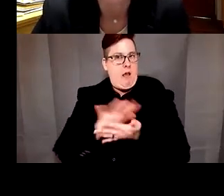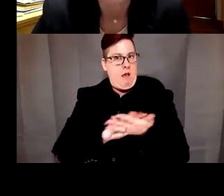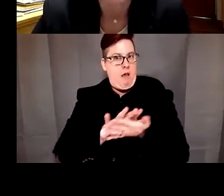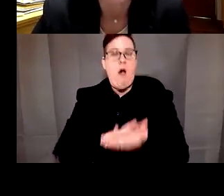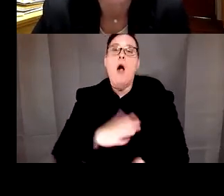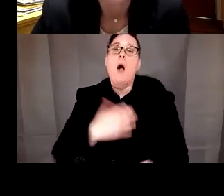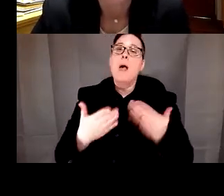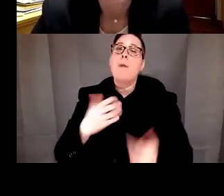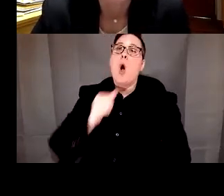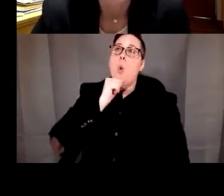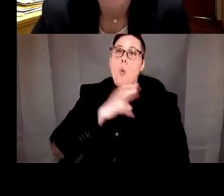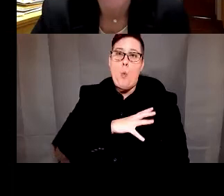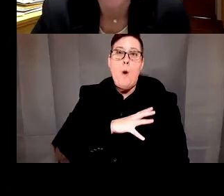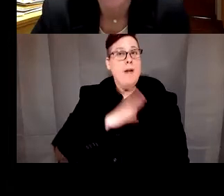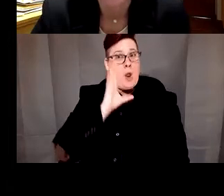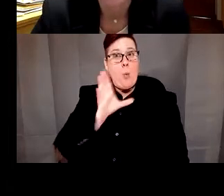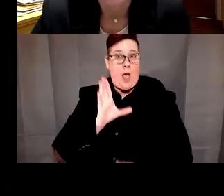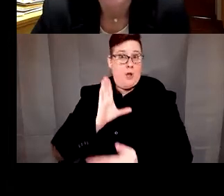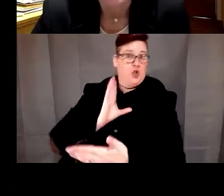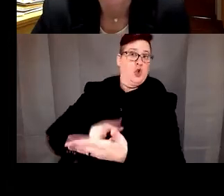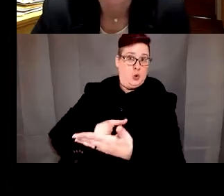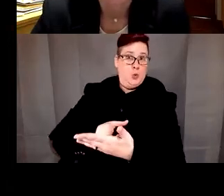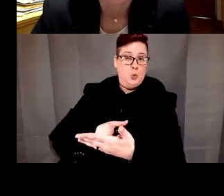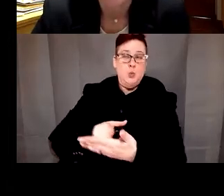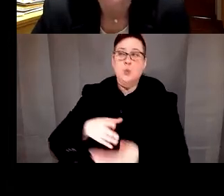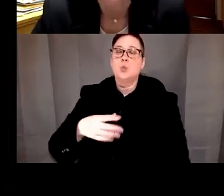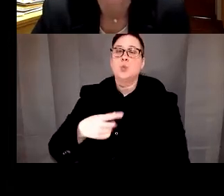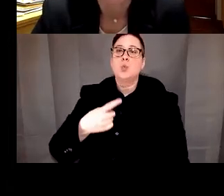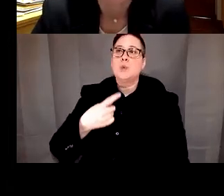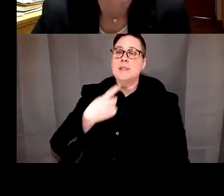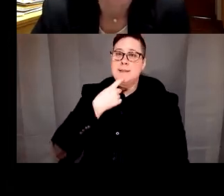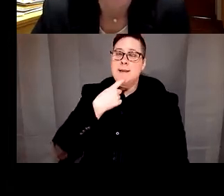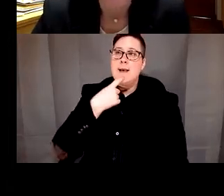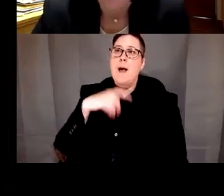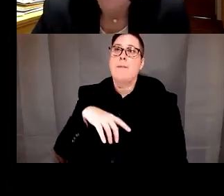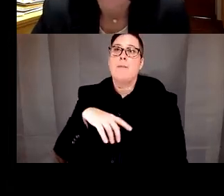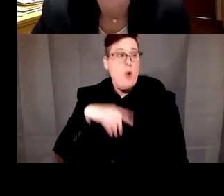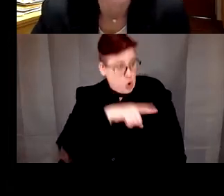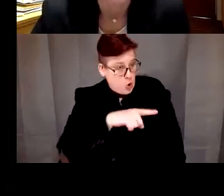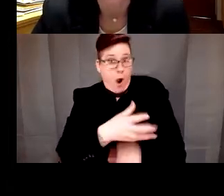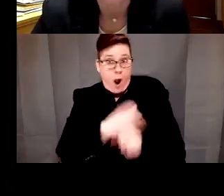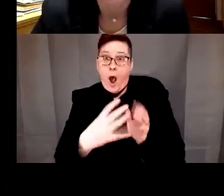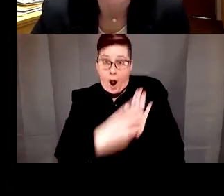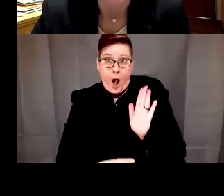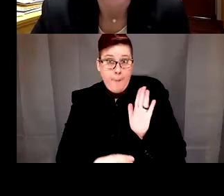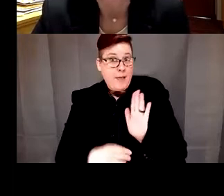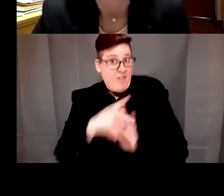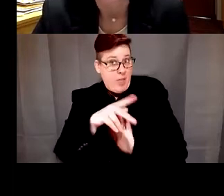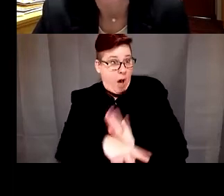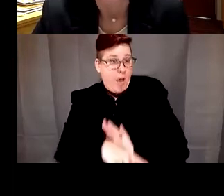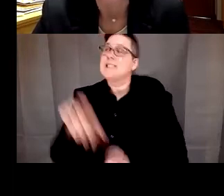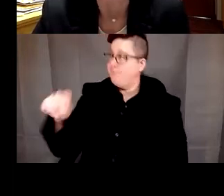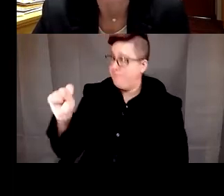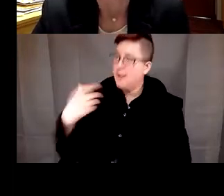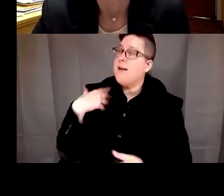will bring a legal action and they'll say, were you given a copy of the sexual harassment policy? Yes,